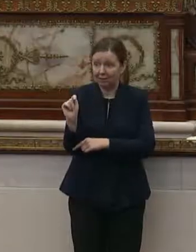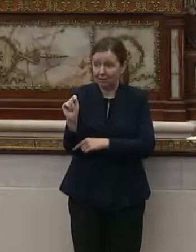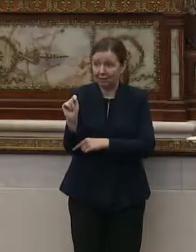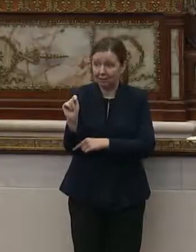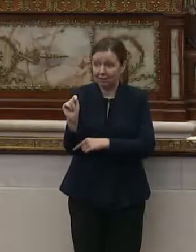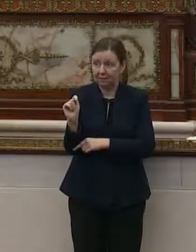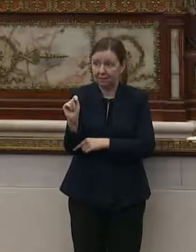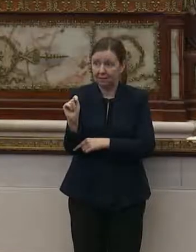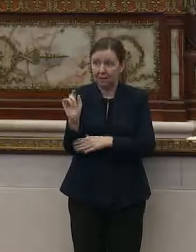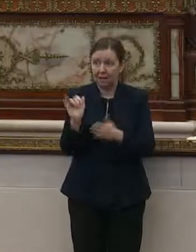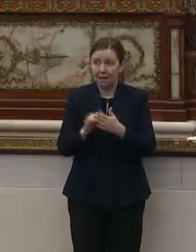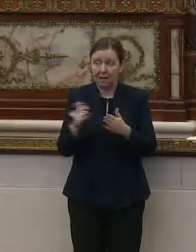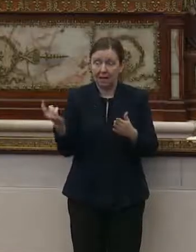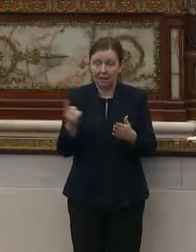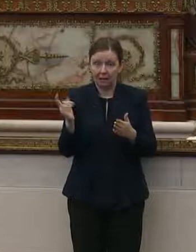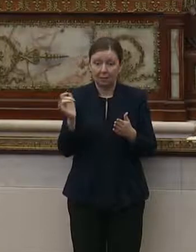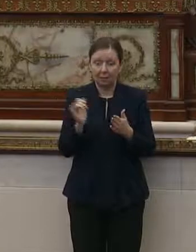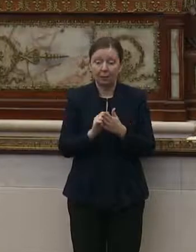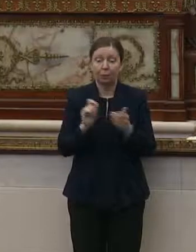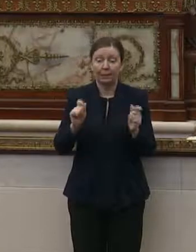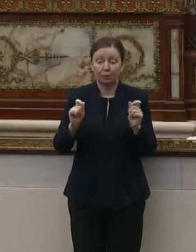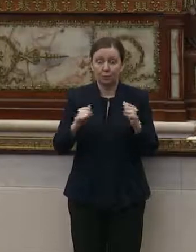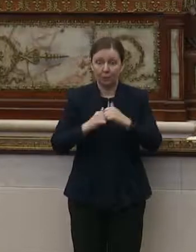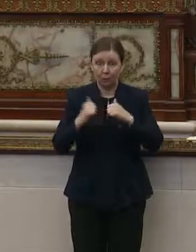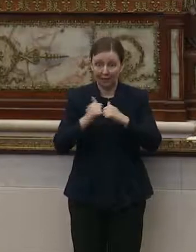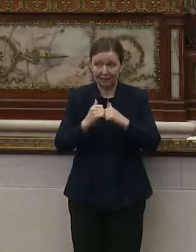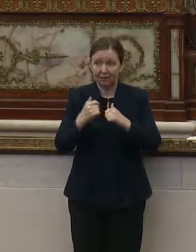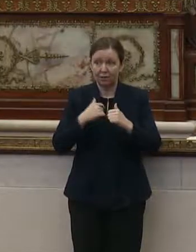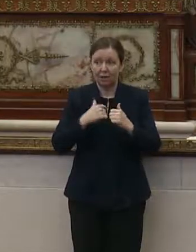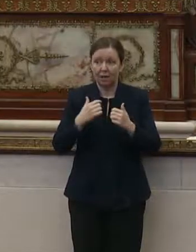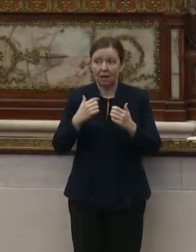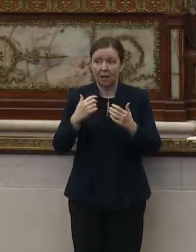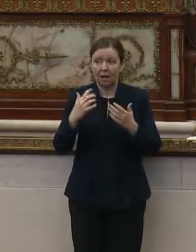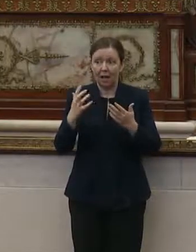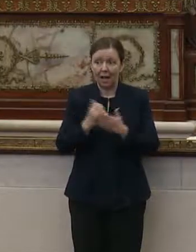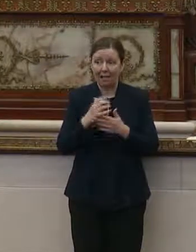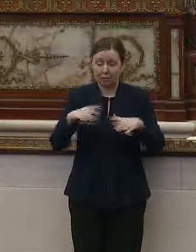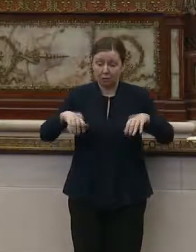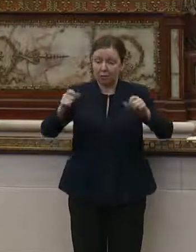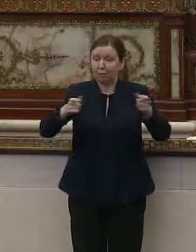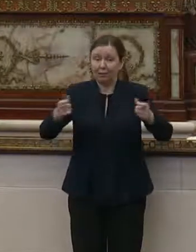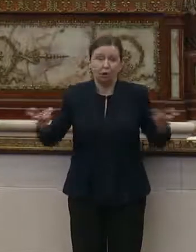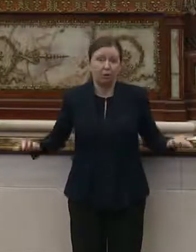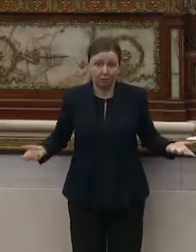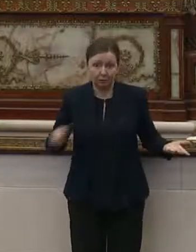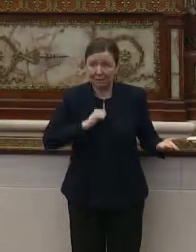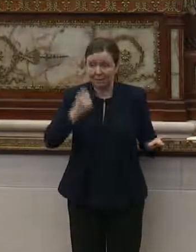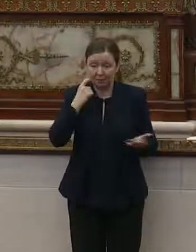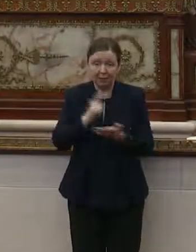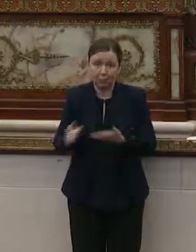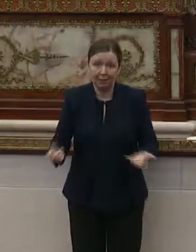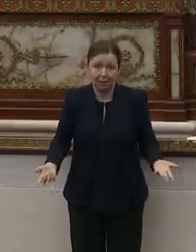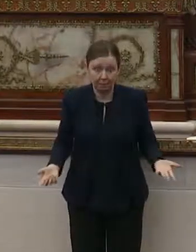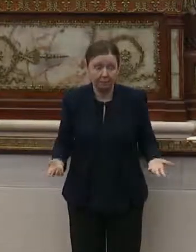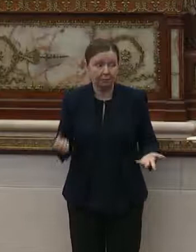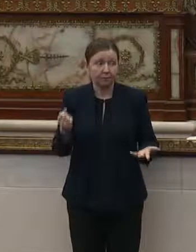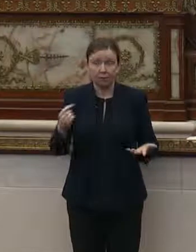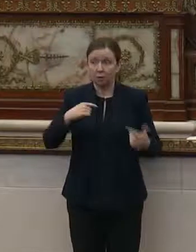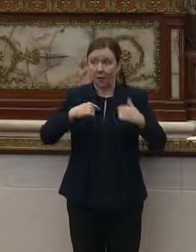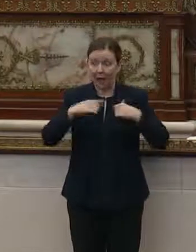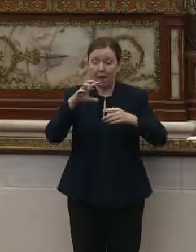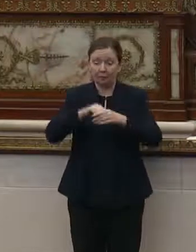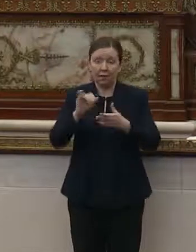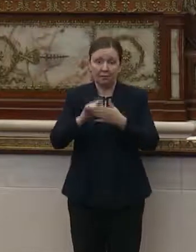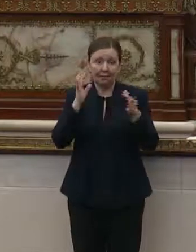and that's something which, with the reorganization, I took direct charge of that just this week. And so I'm involved in